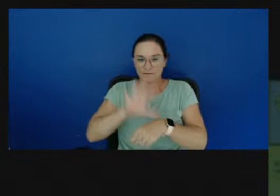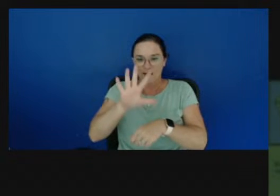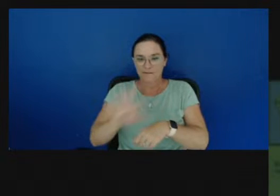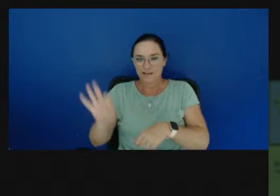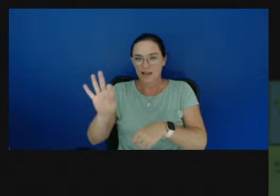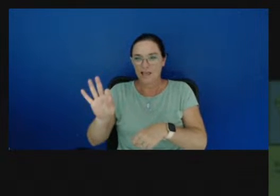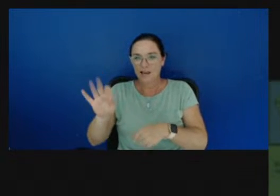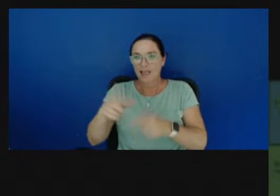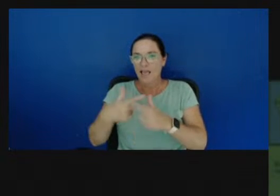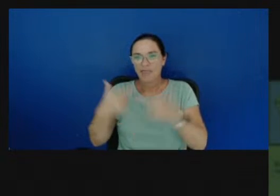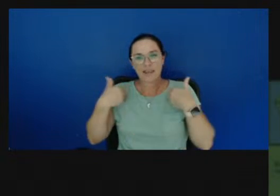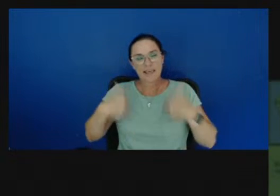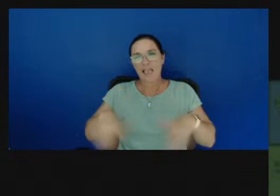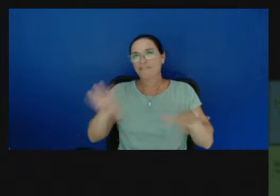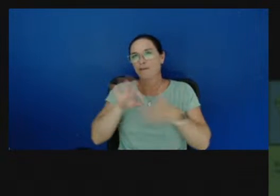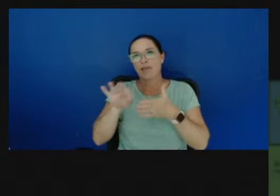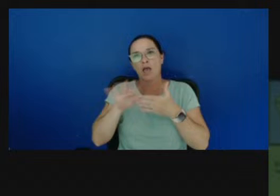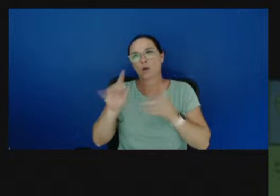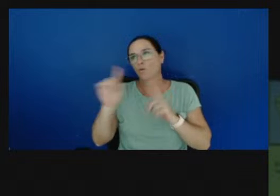and went to bed.